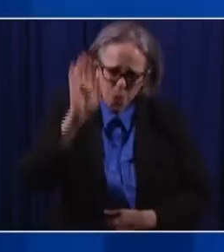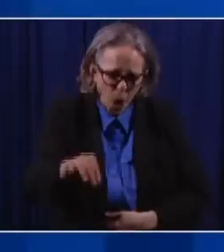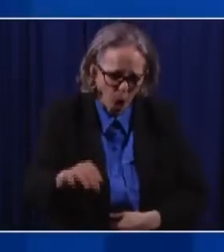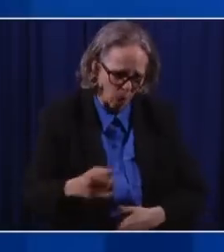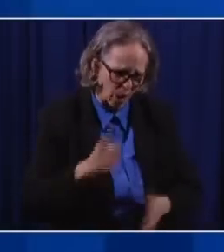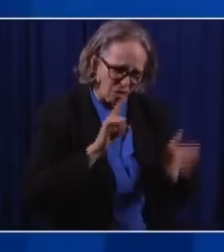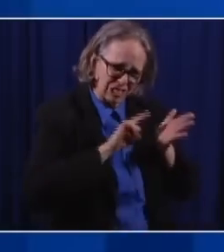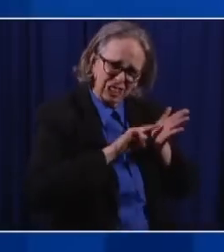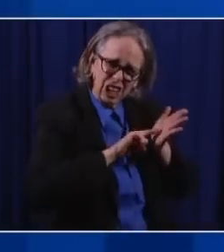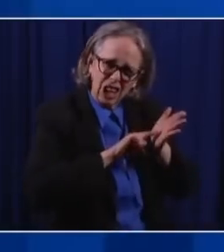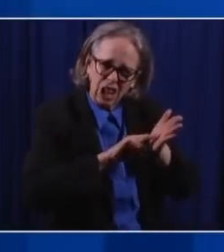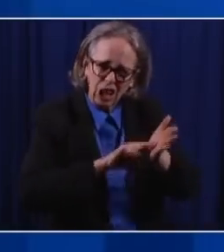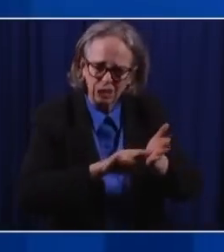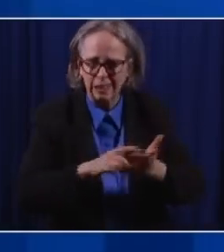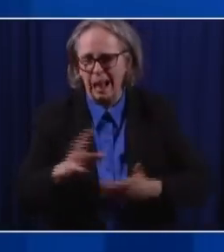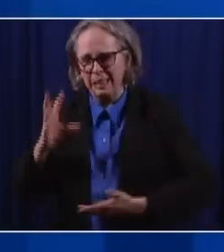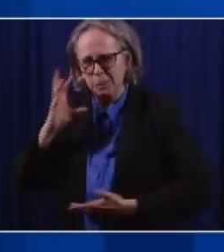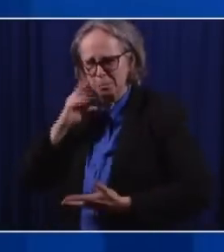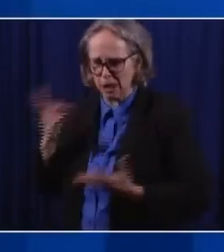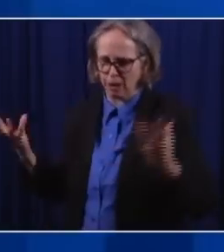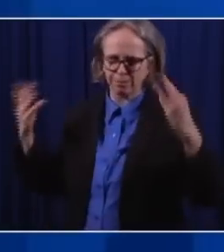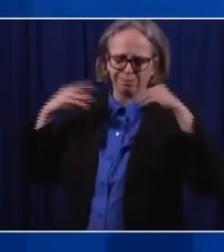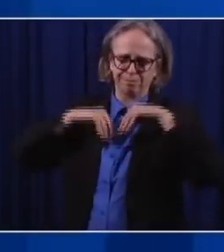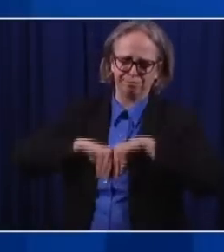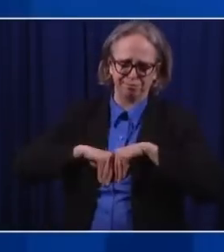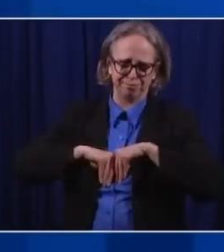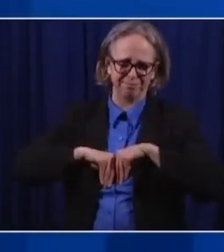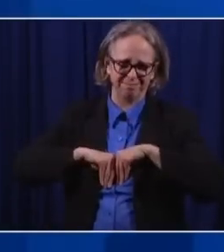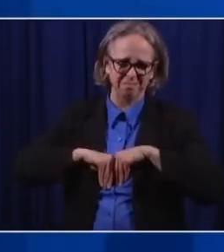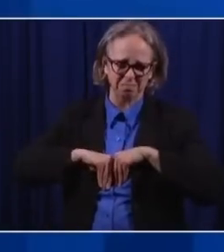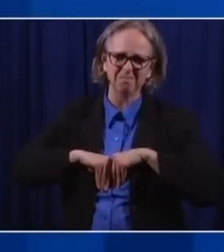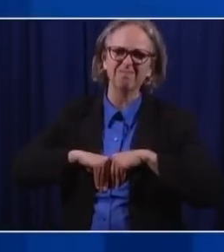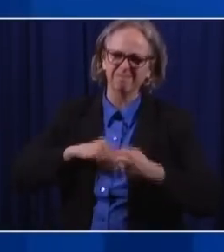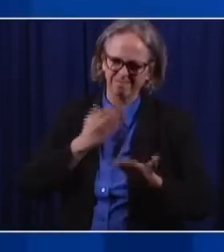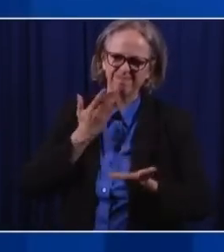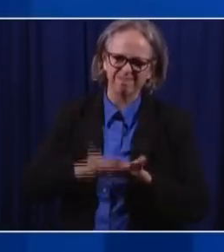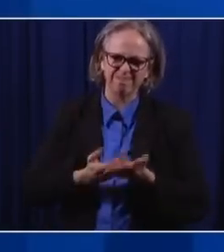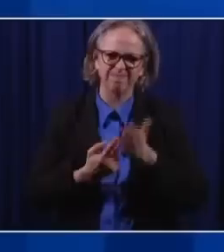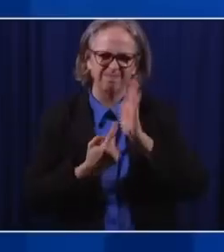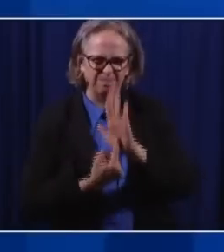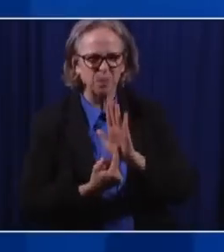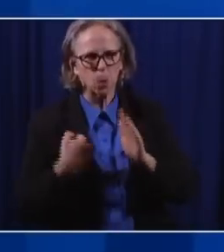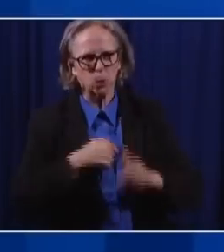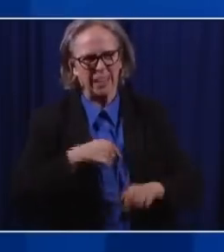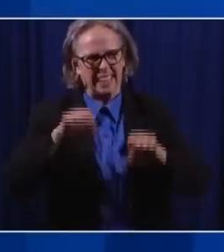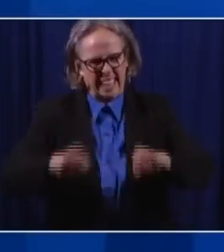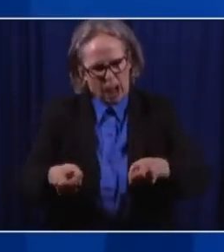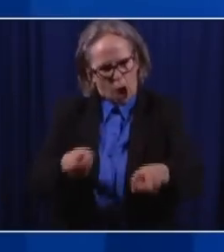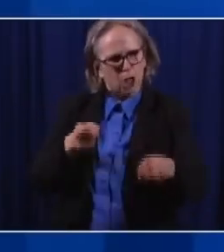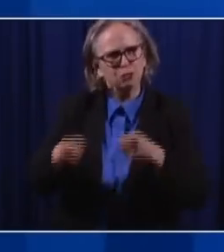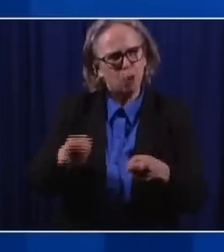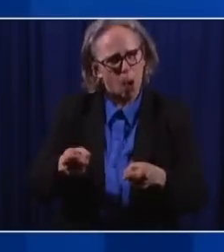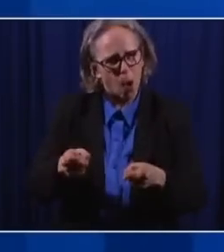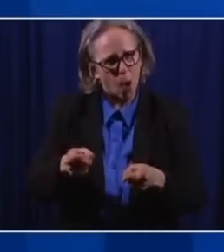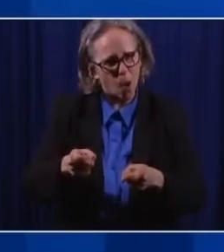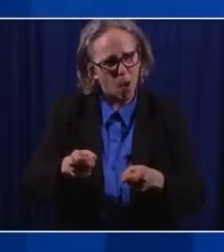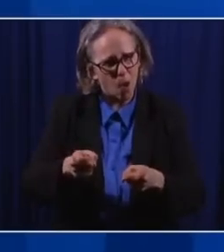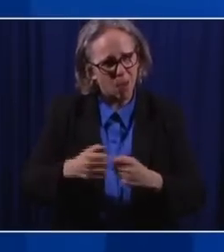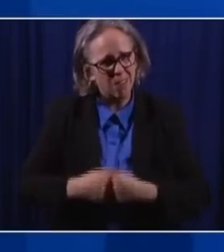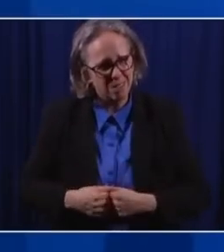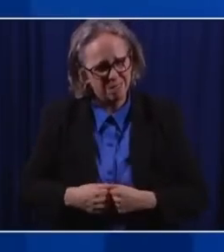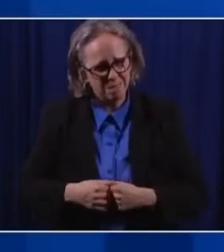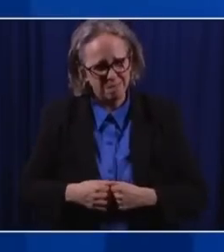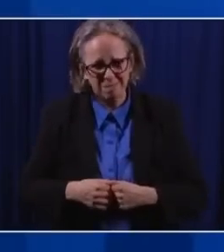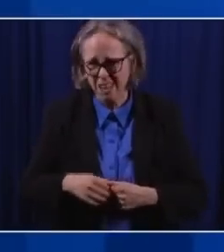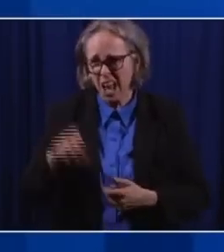we can all help reduce the spread of this virus by doing the things that you've underlined, Governor: masking, keeping